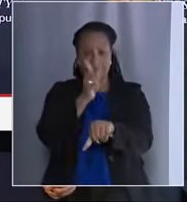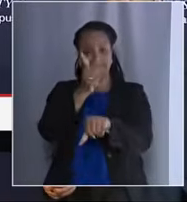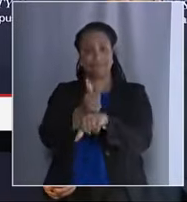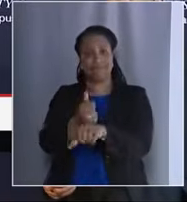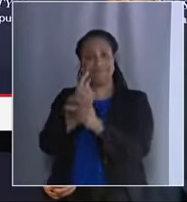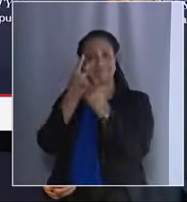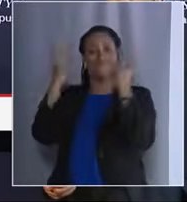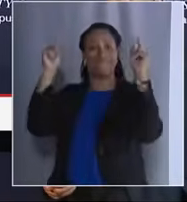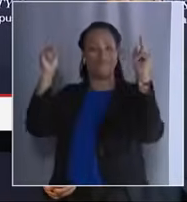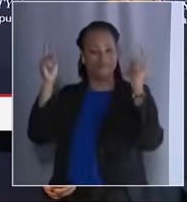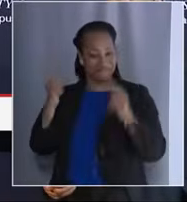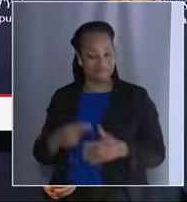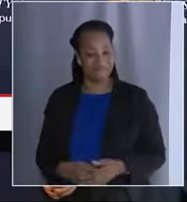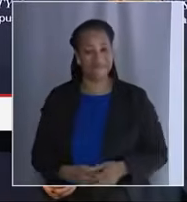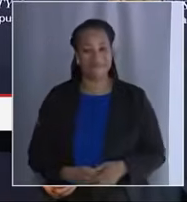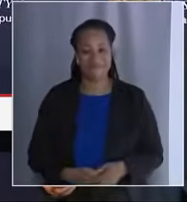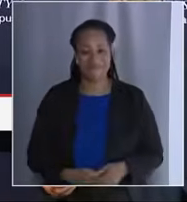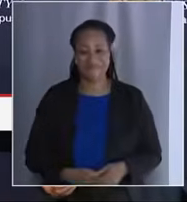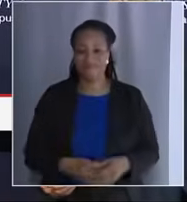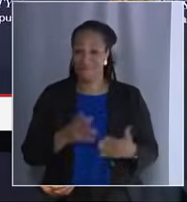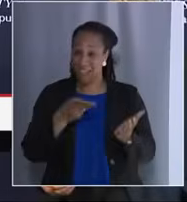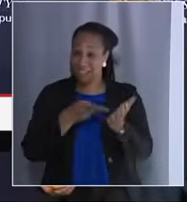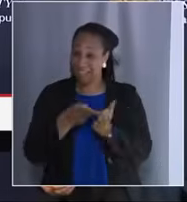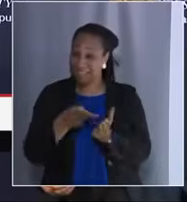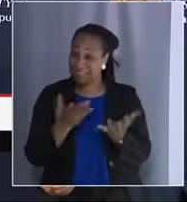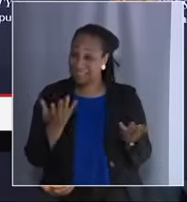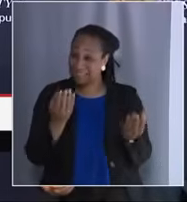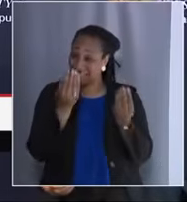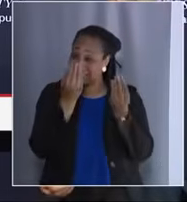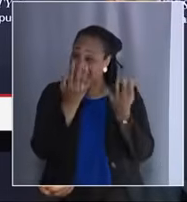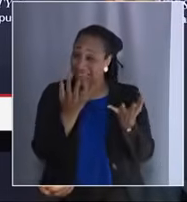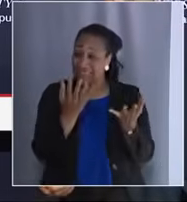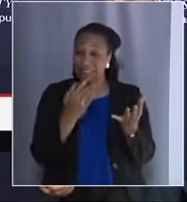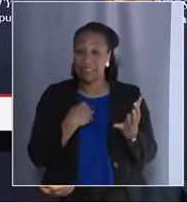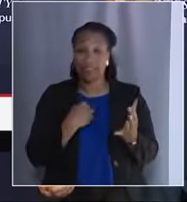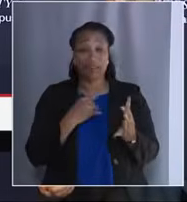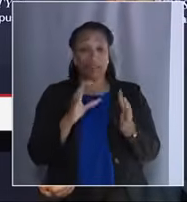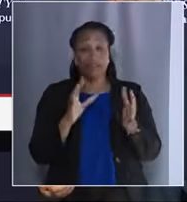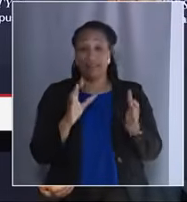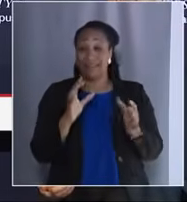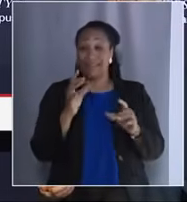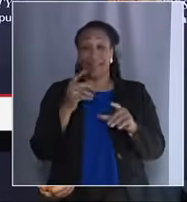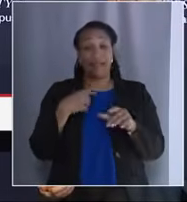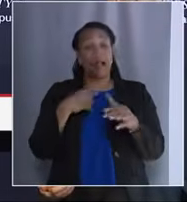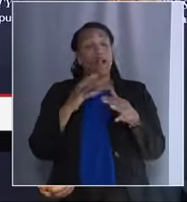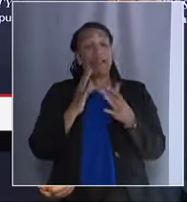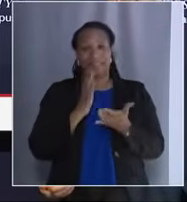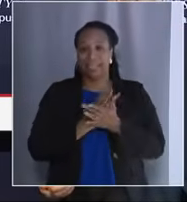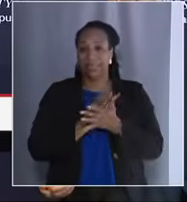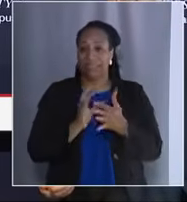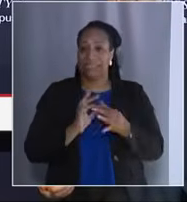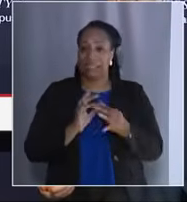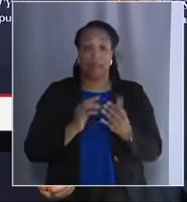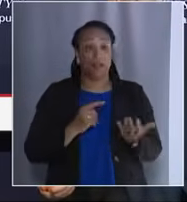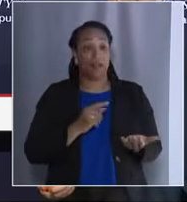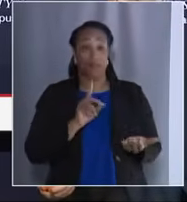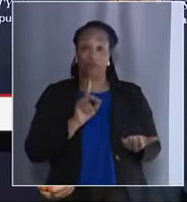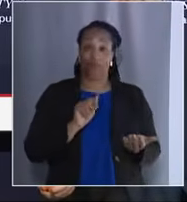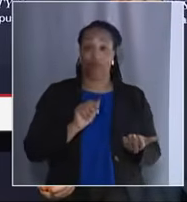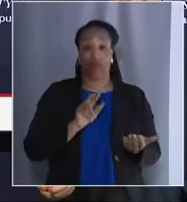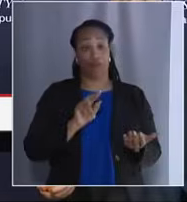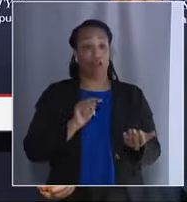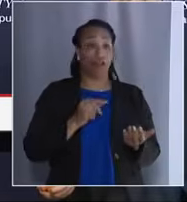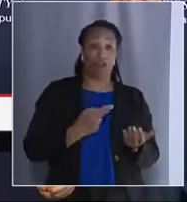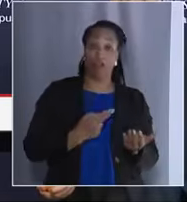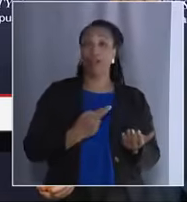stop saying the Darth Vader building. Just a small request to our elected officials here. This is no longer the